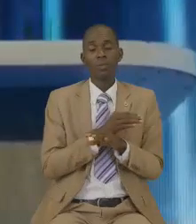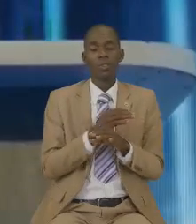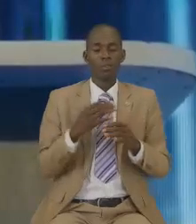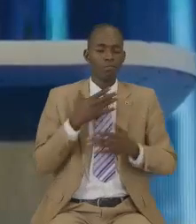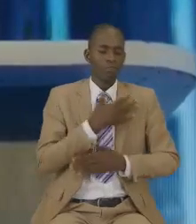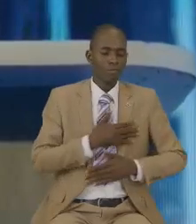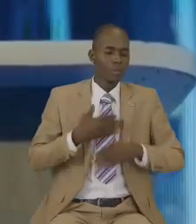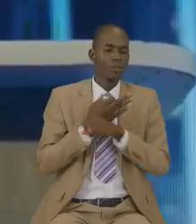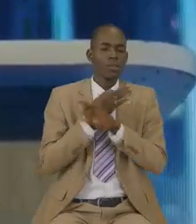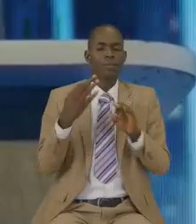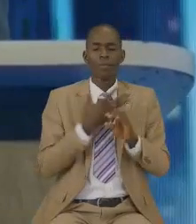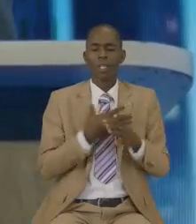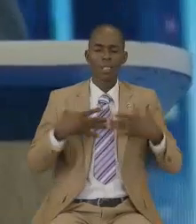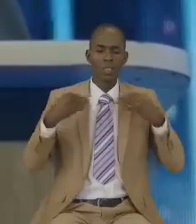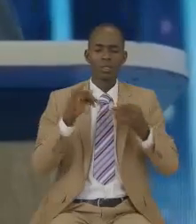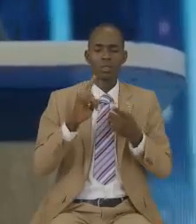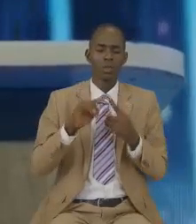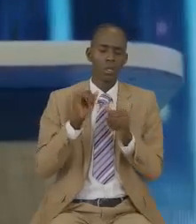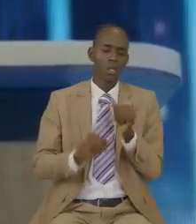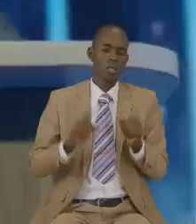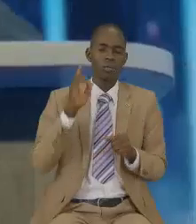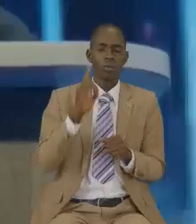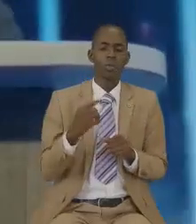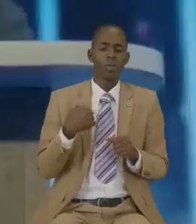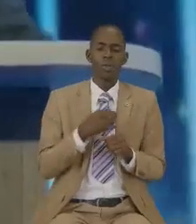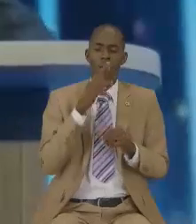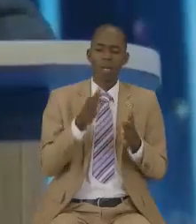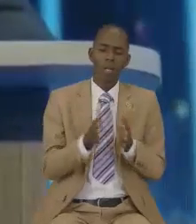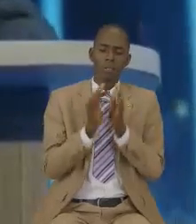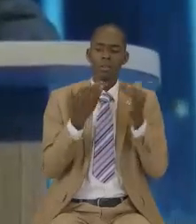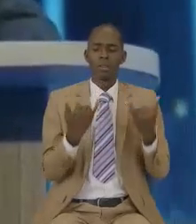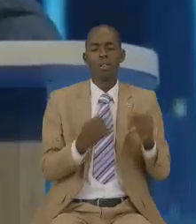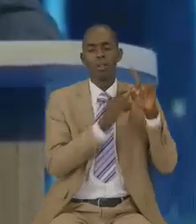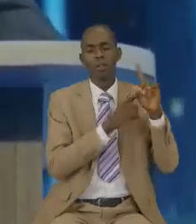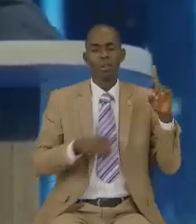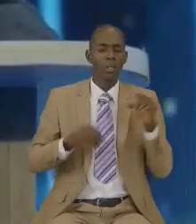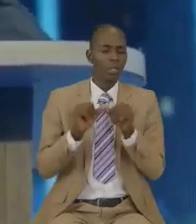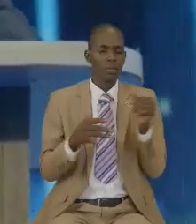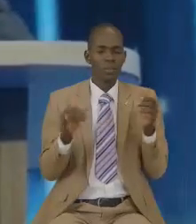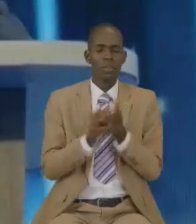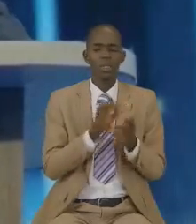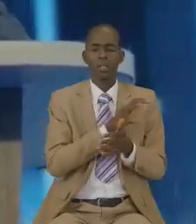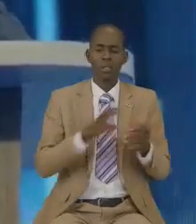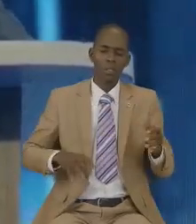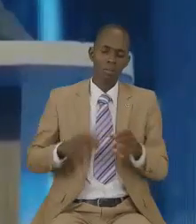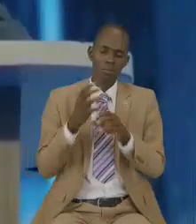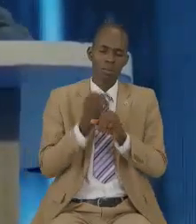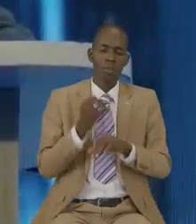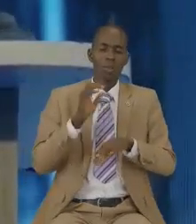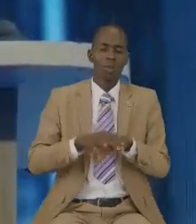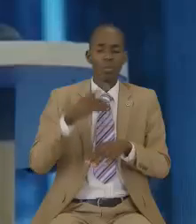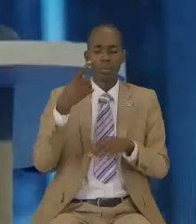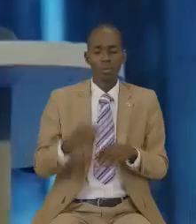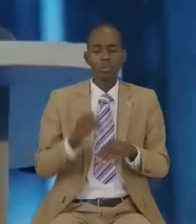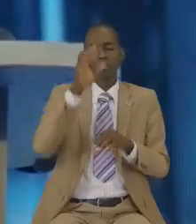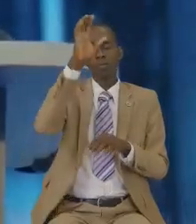and healing to everyone. We're asking now, Lord, everything that Christ purchased on the cross of Calvary,